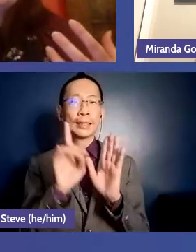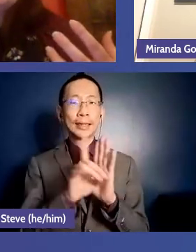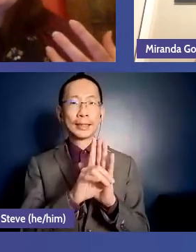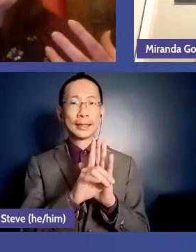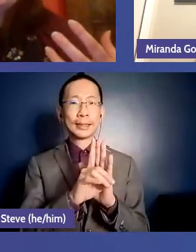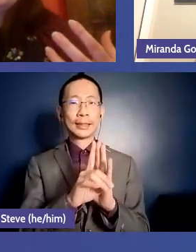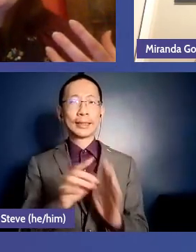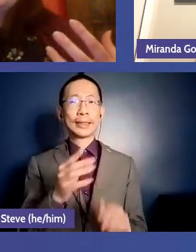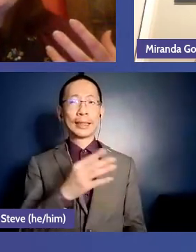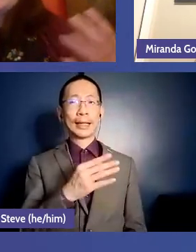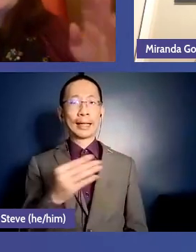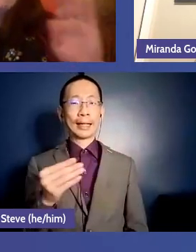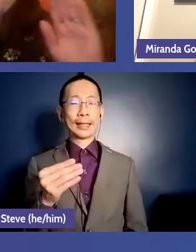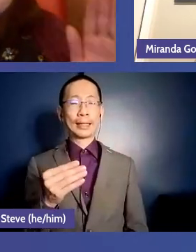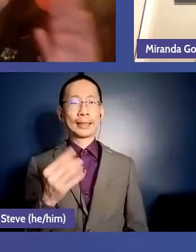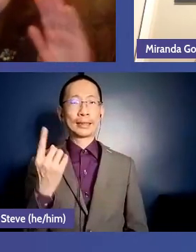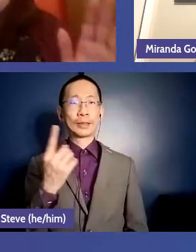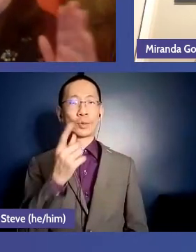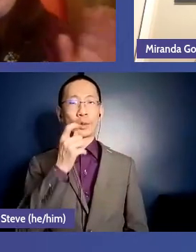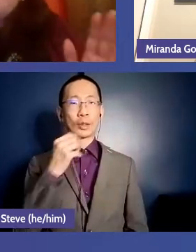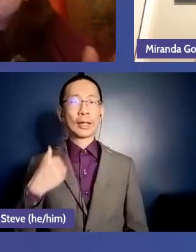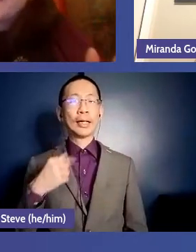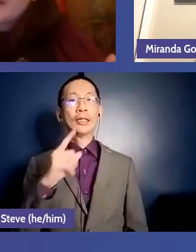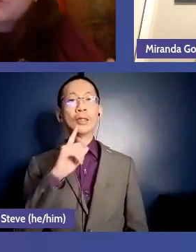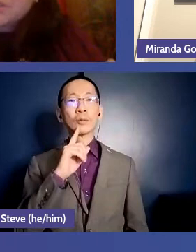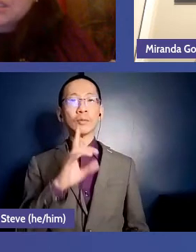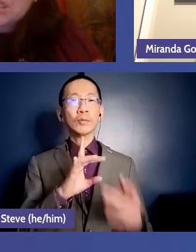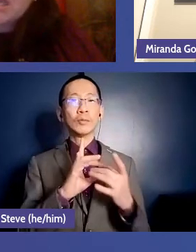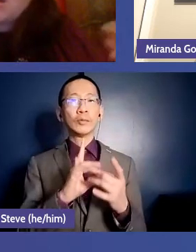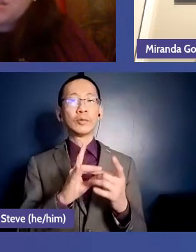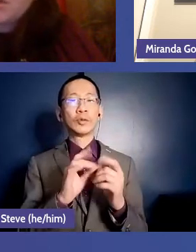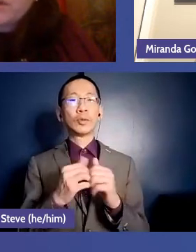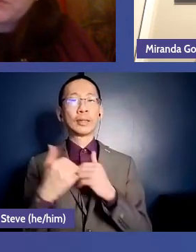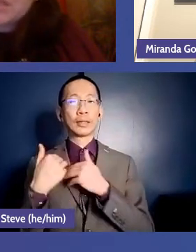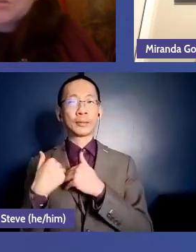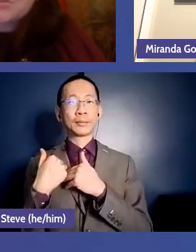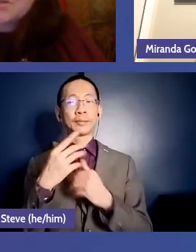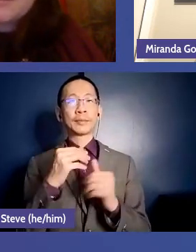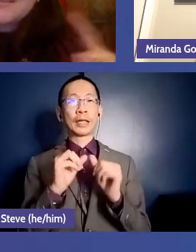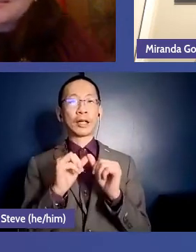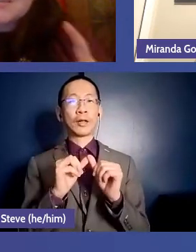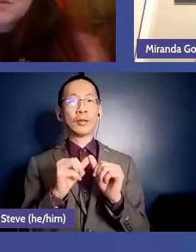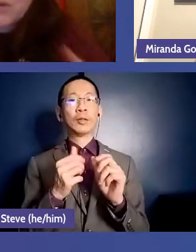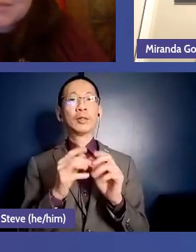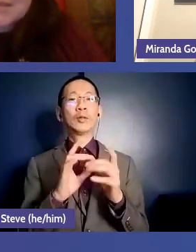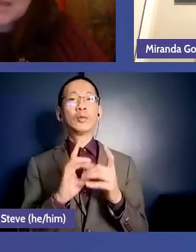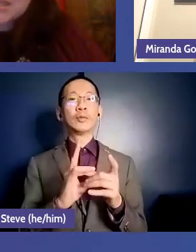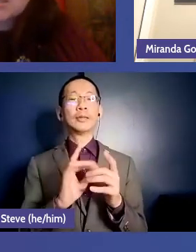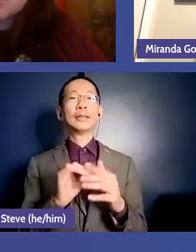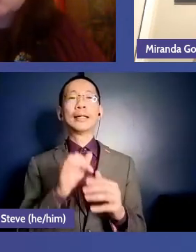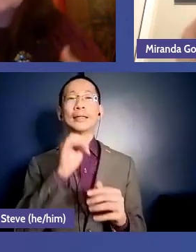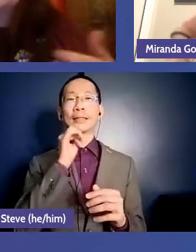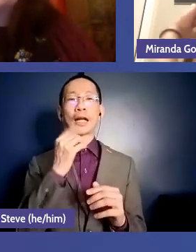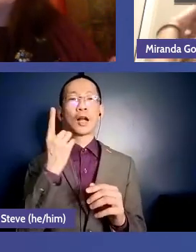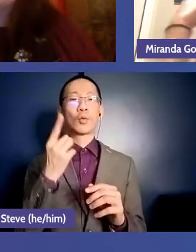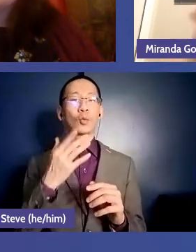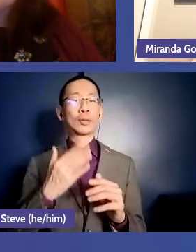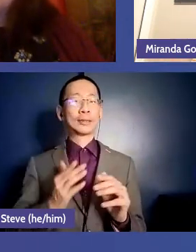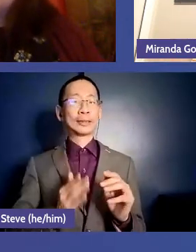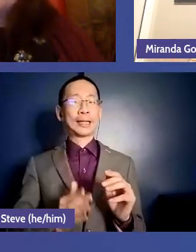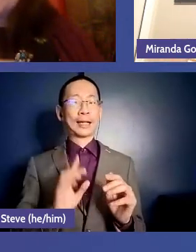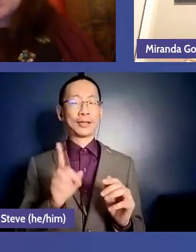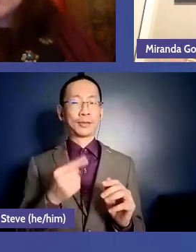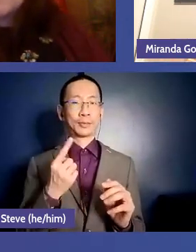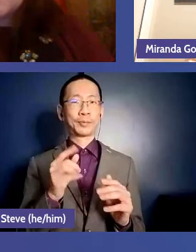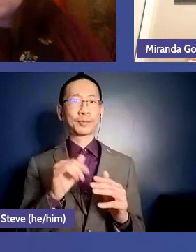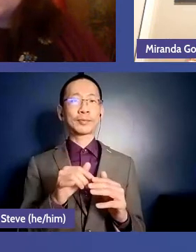and, you know, someone that has a real relationship of accountability and ongoing relationship that isn't one-sided. So this